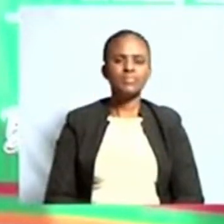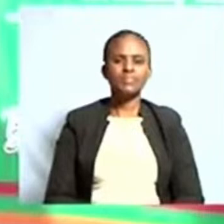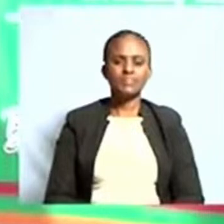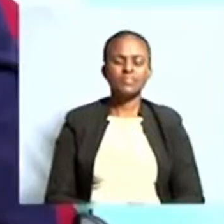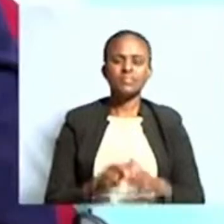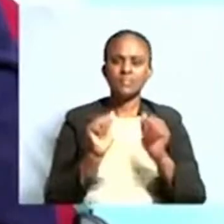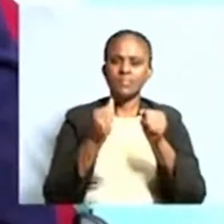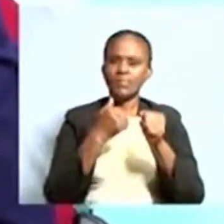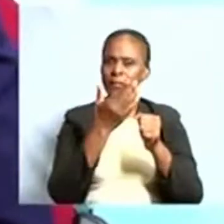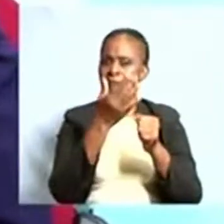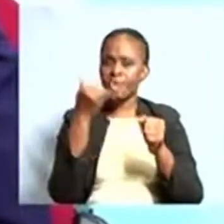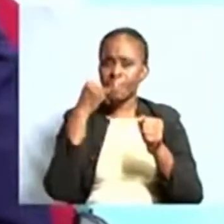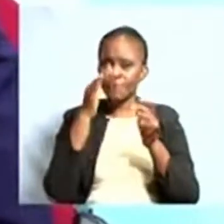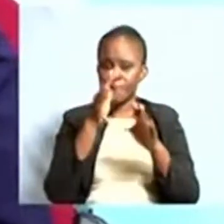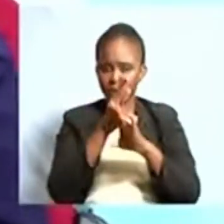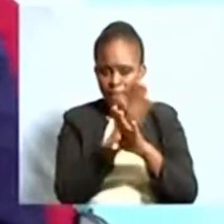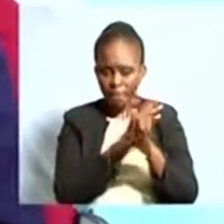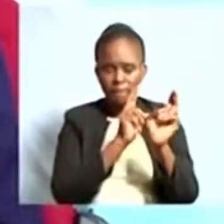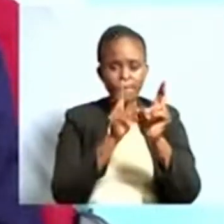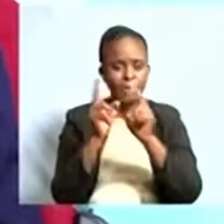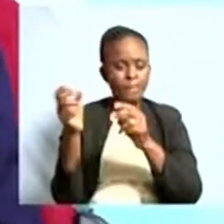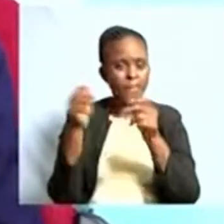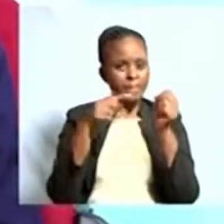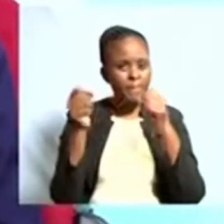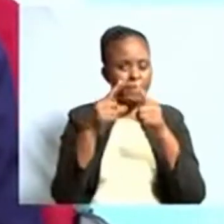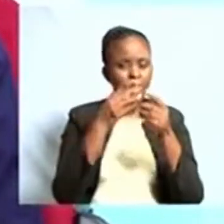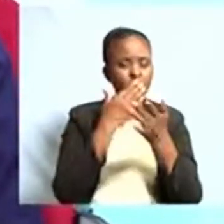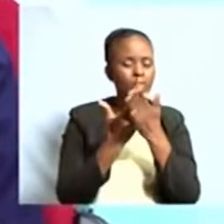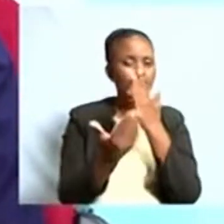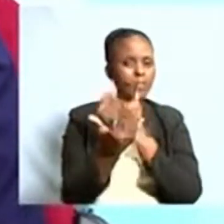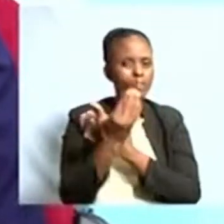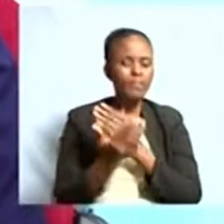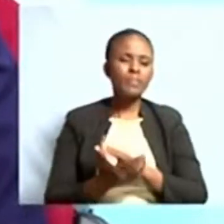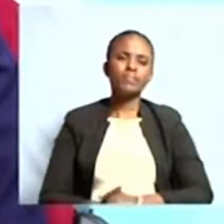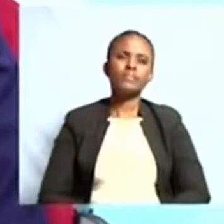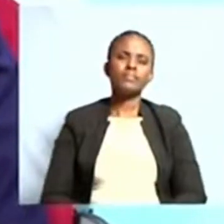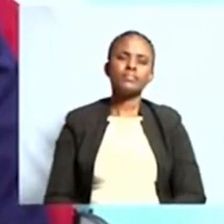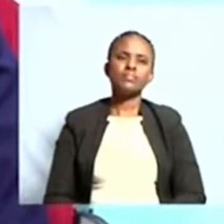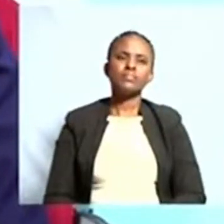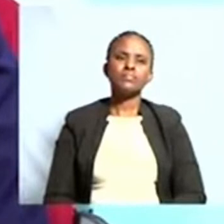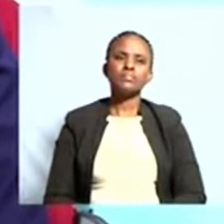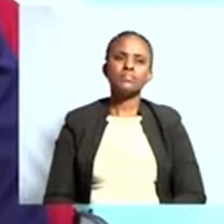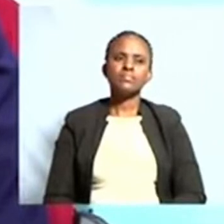can accommodate that caller before we respond to that text message. Good morning.